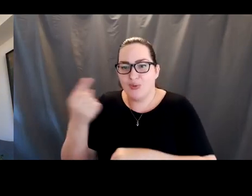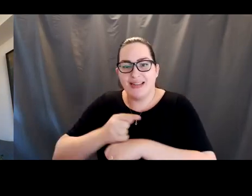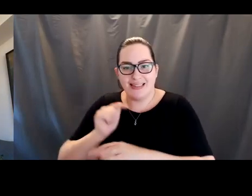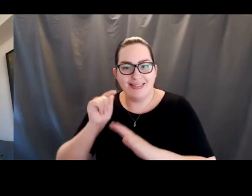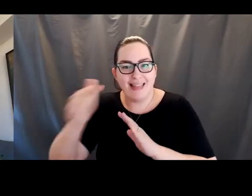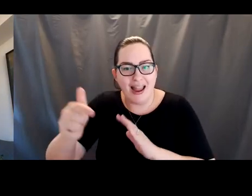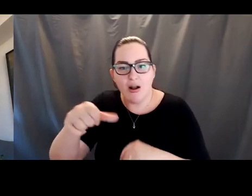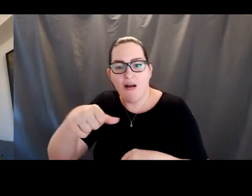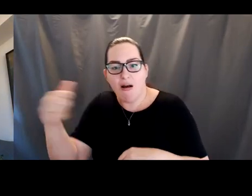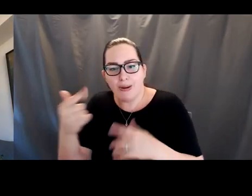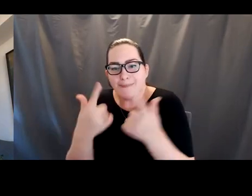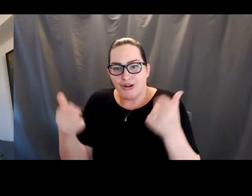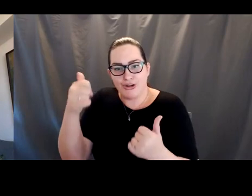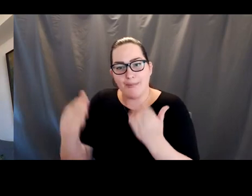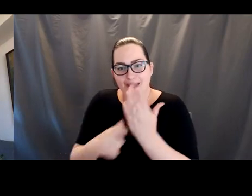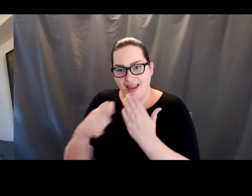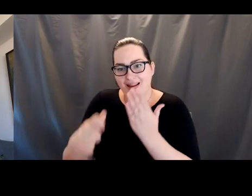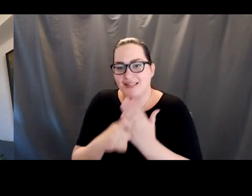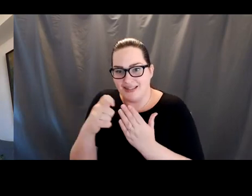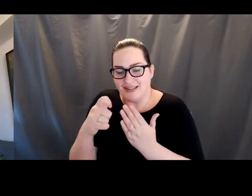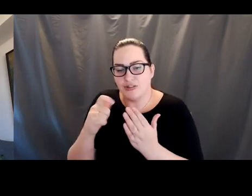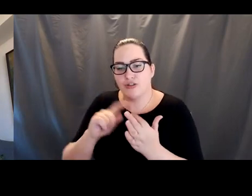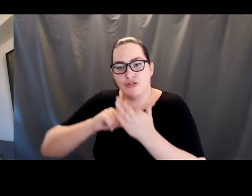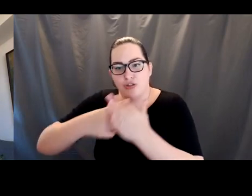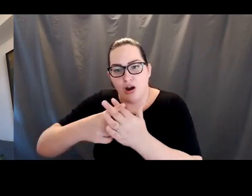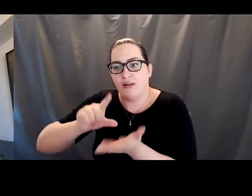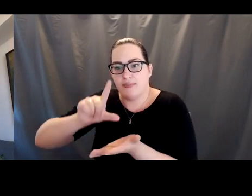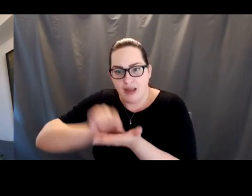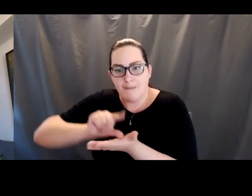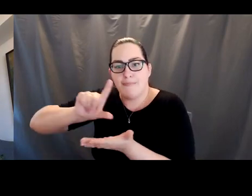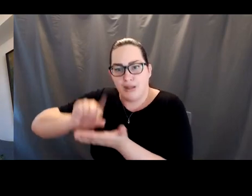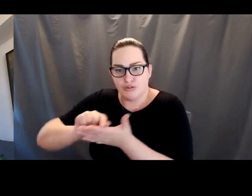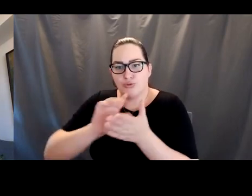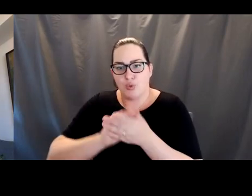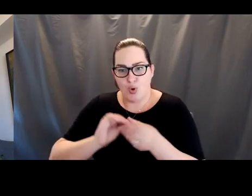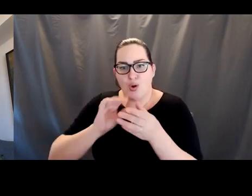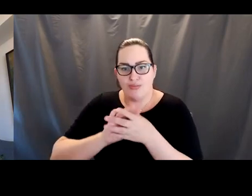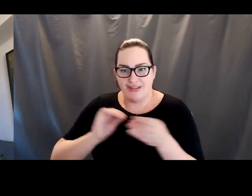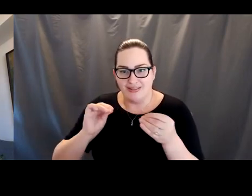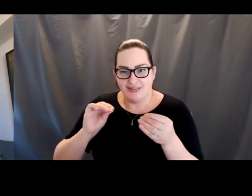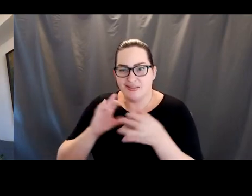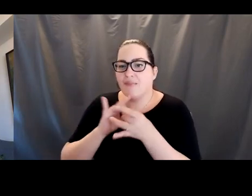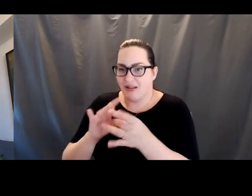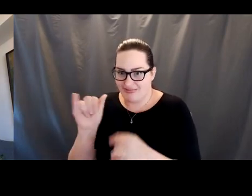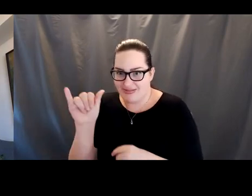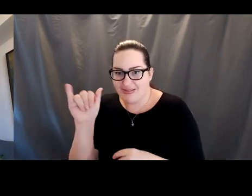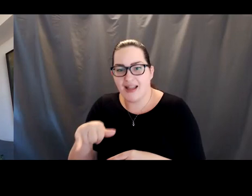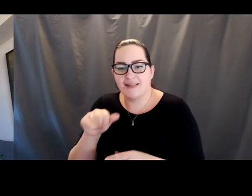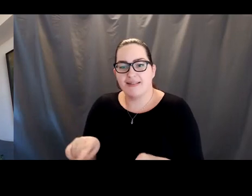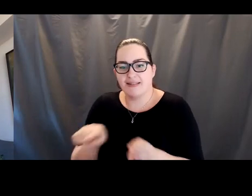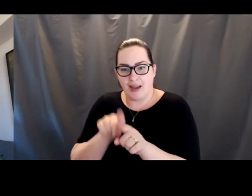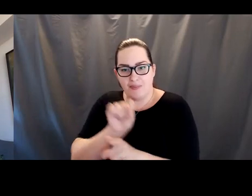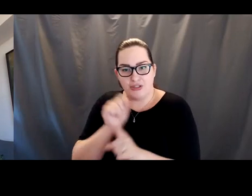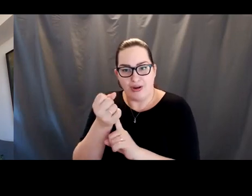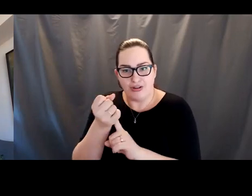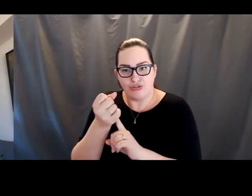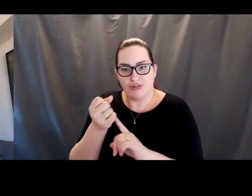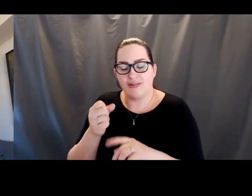Today, all attacking this issue in the same way of these US employed journalists are stuck and we need a